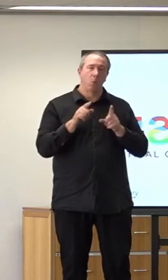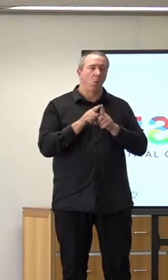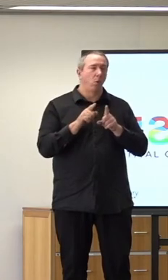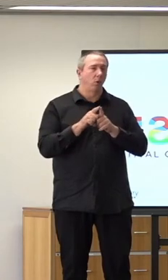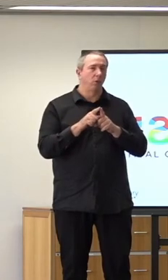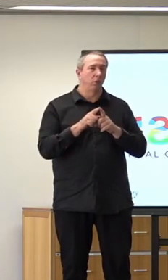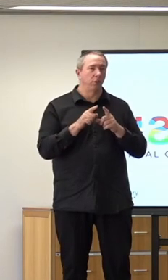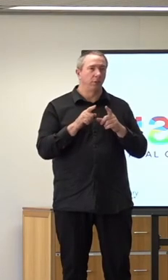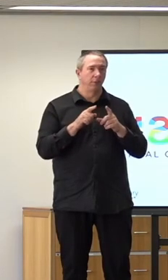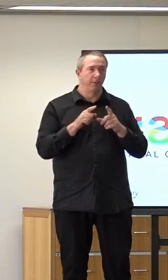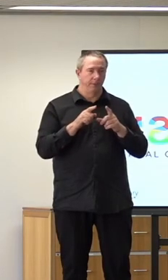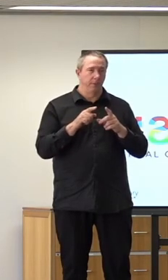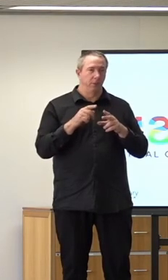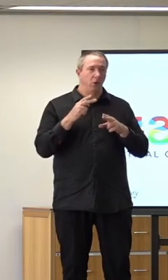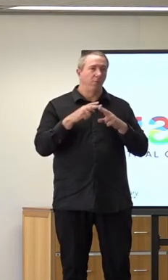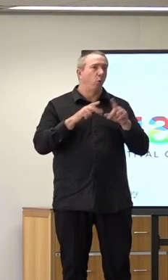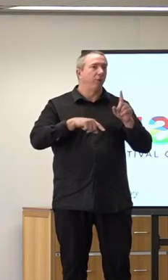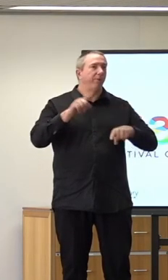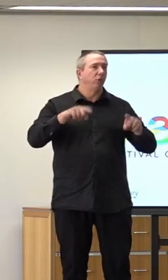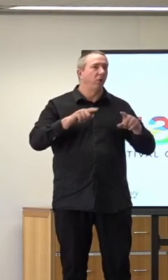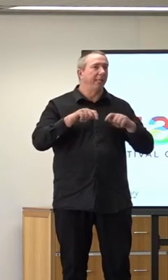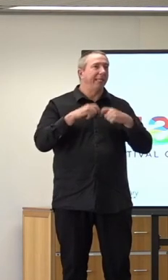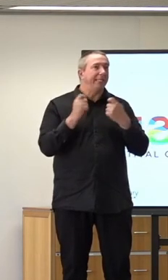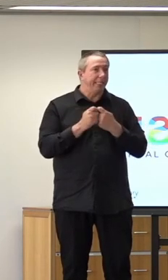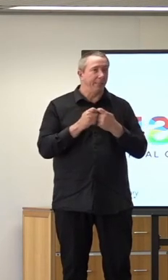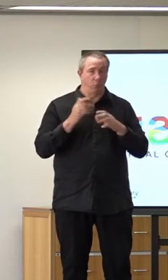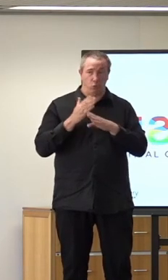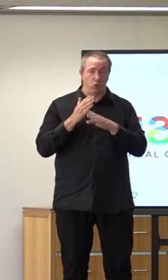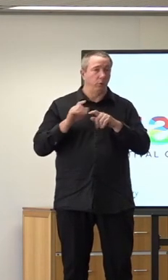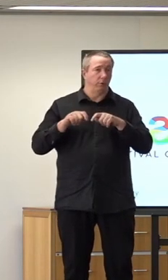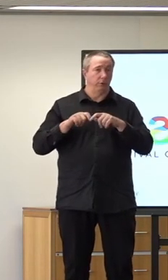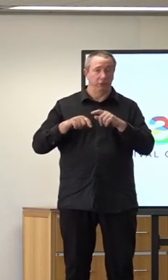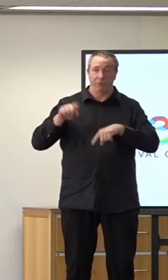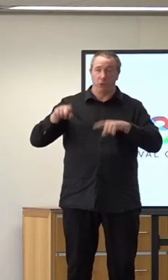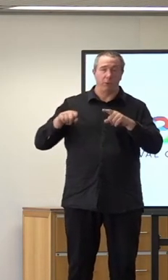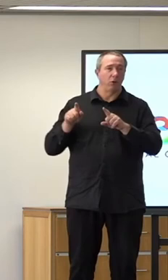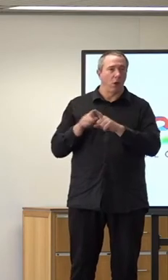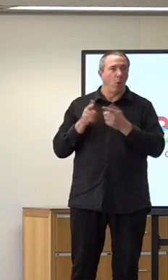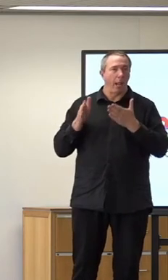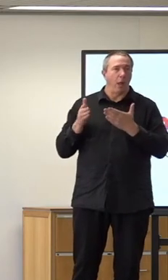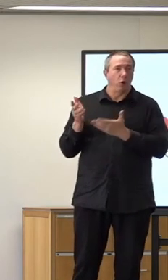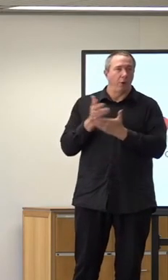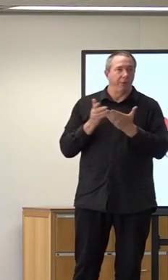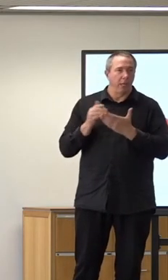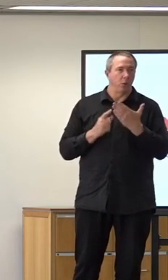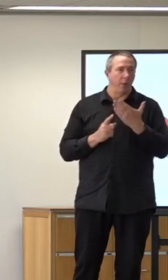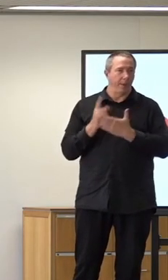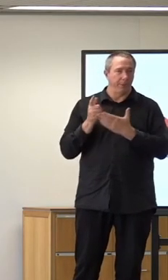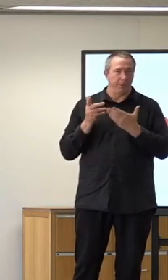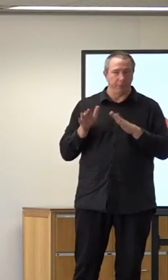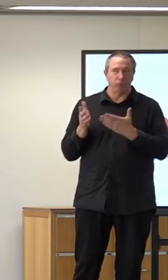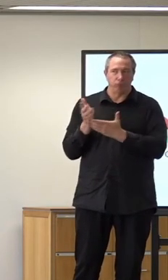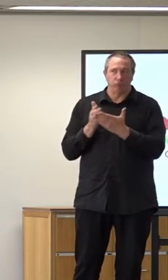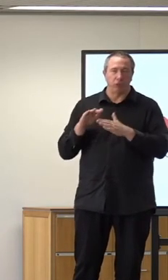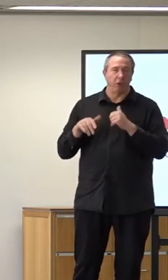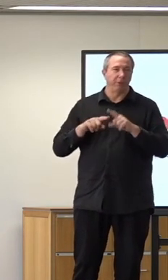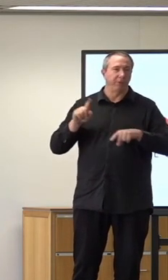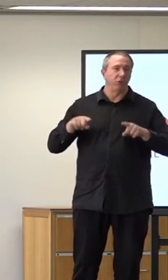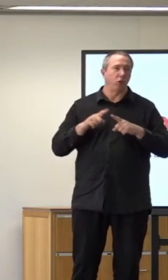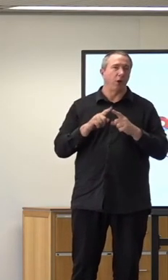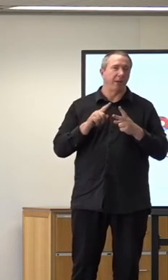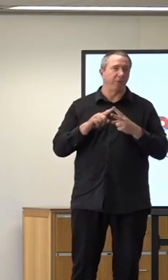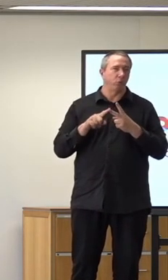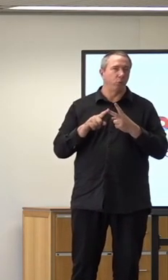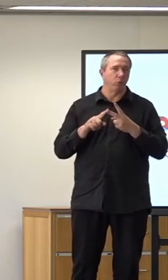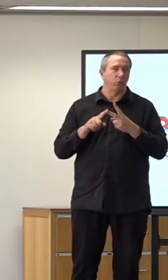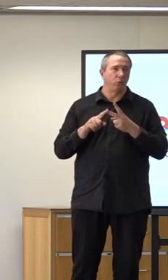I think in terms of diversifying the team allows some of those conversations to happen. So it's a really sort of two-pronged approach, but it